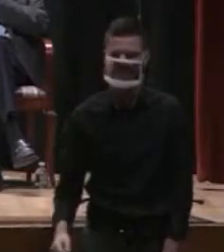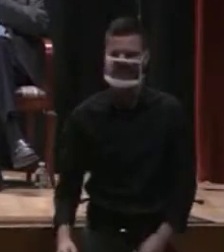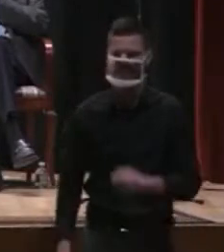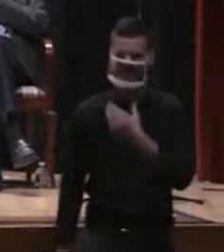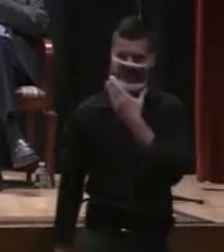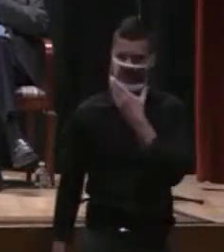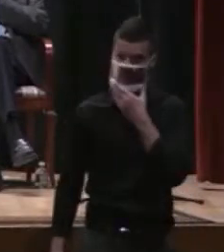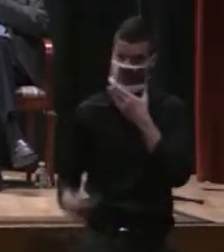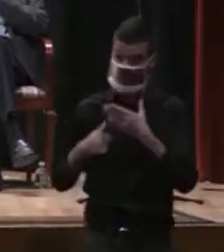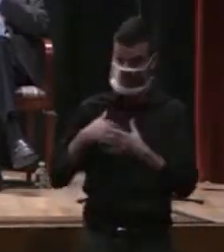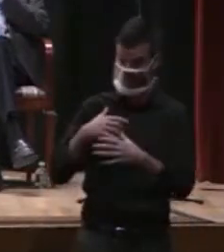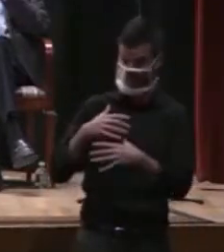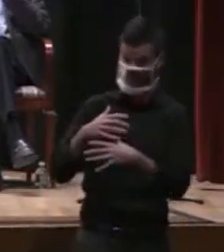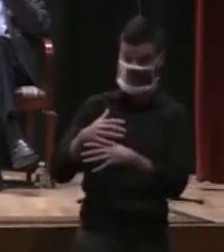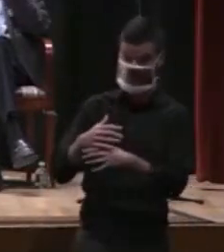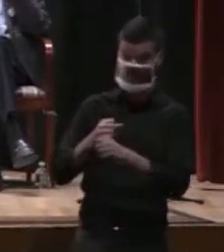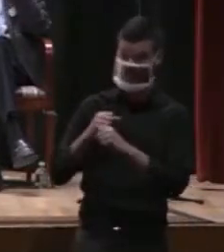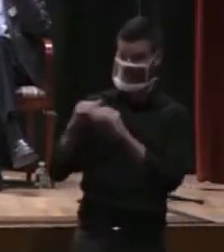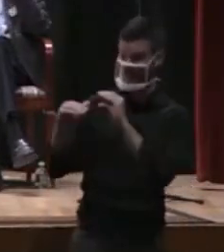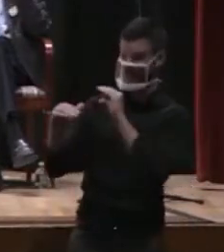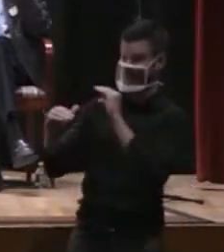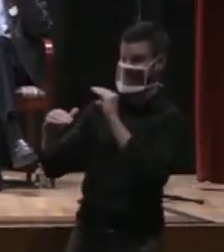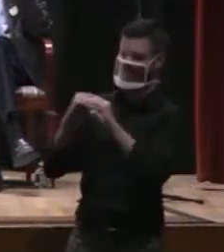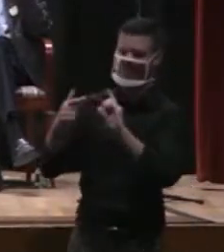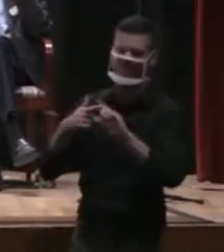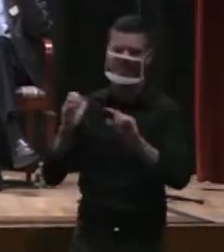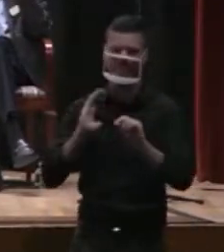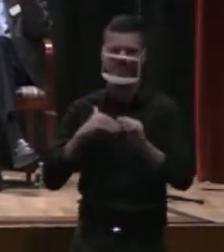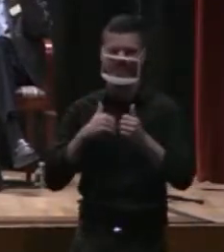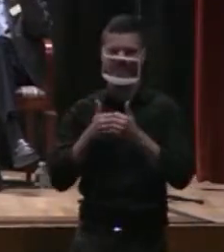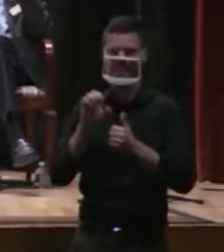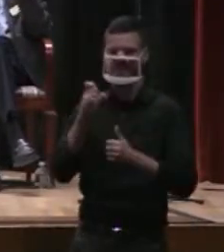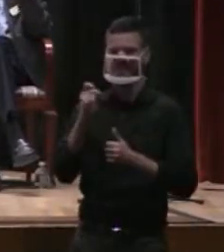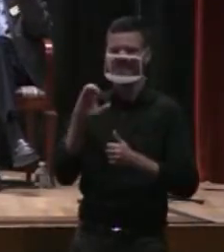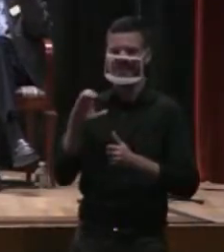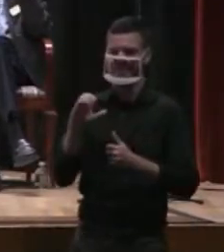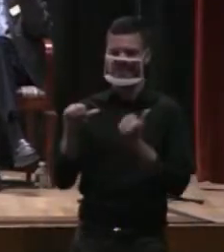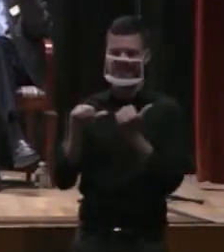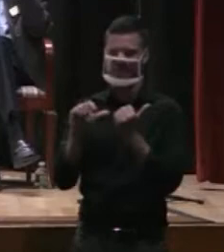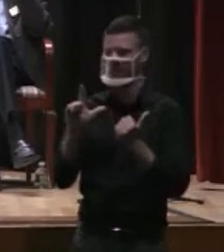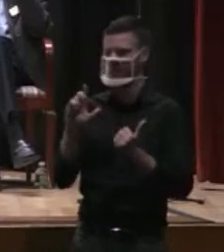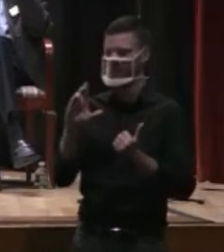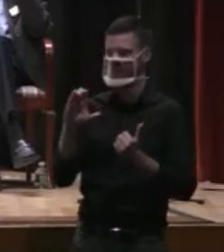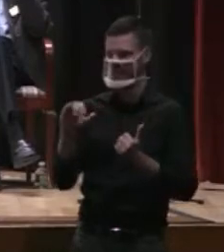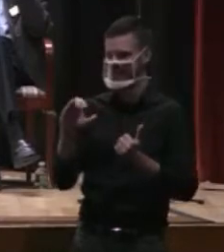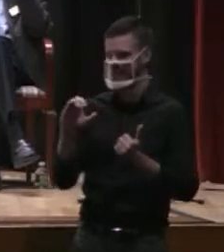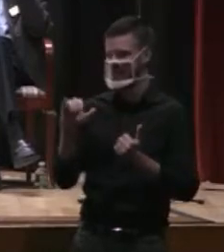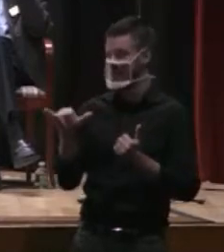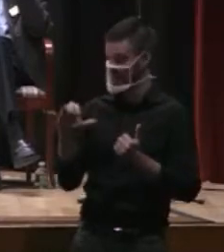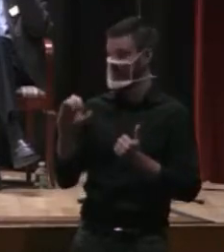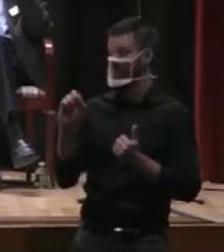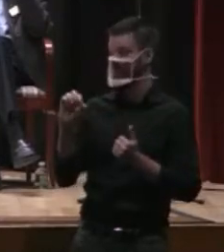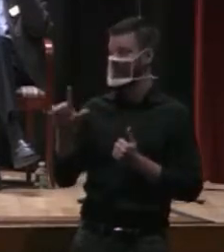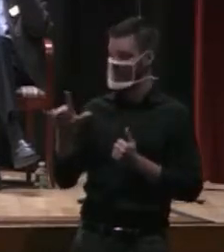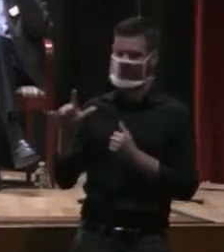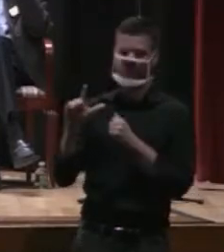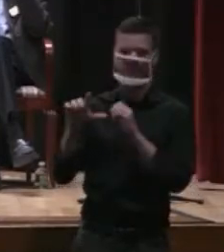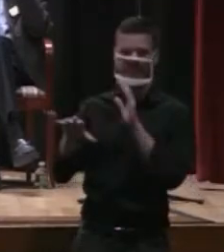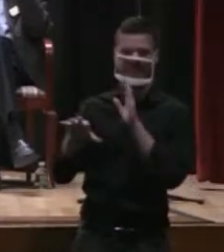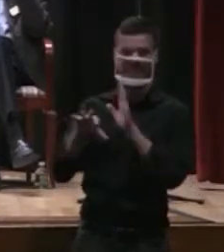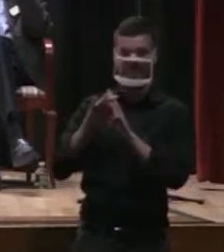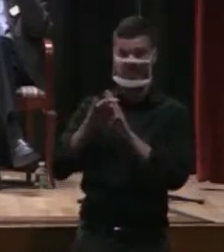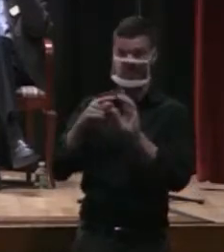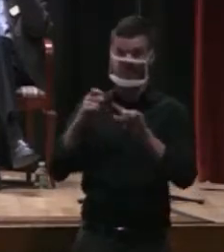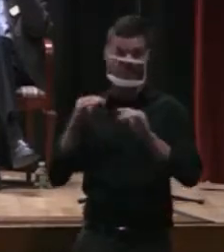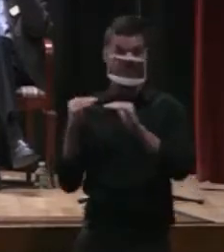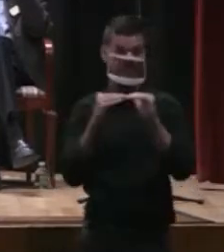When I received an email from our distinguished executive assistant, Lucy Carroll, about being selected by my peers to represent